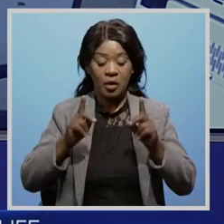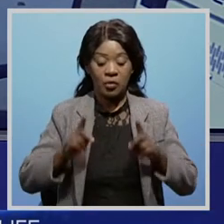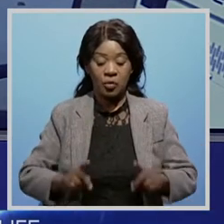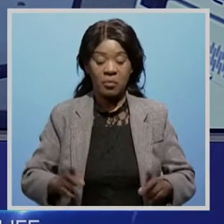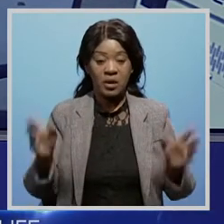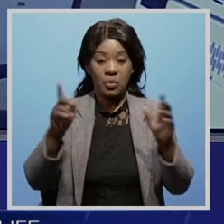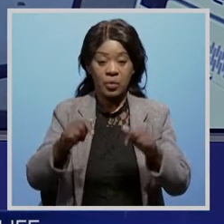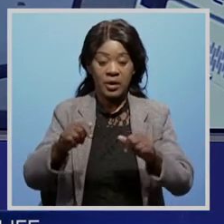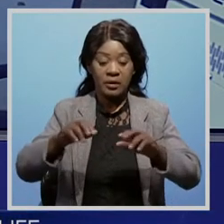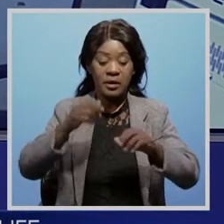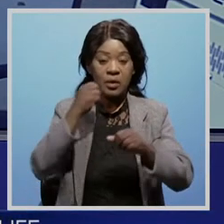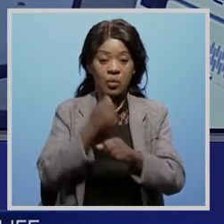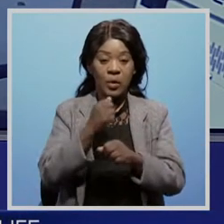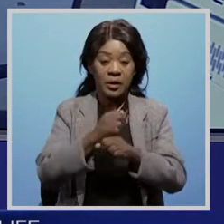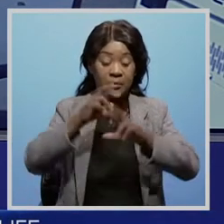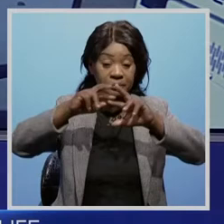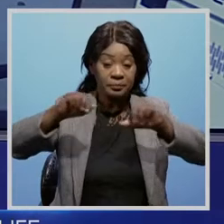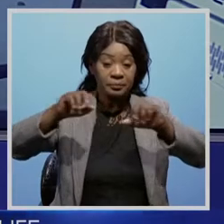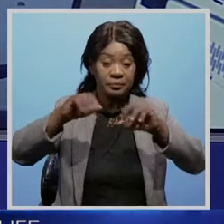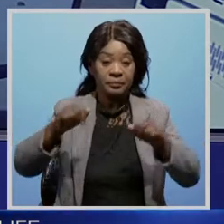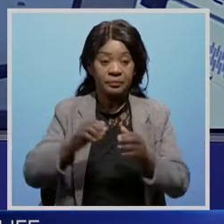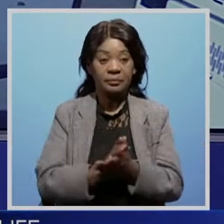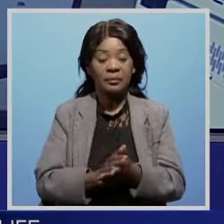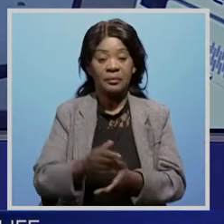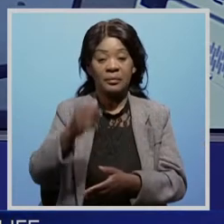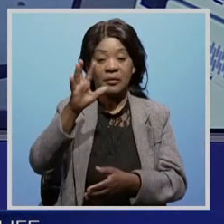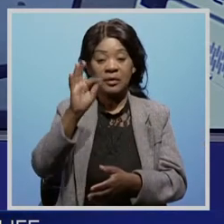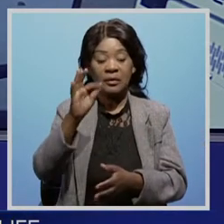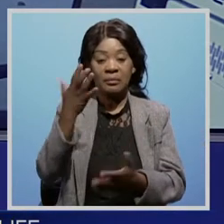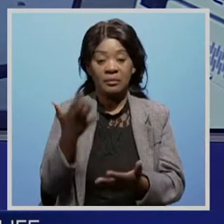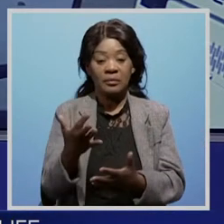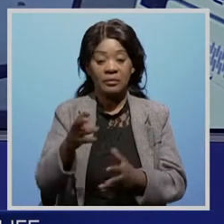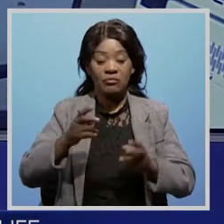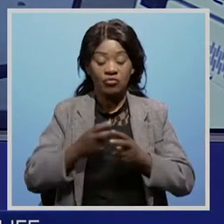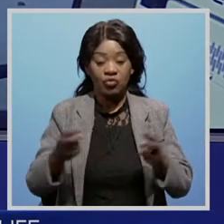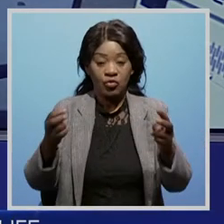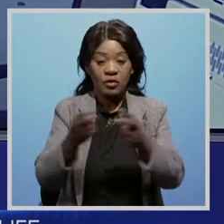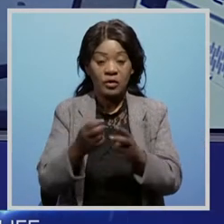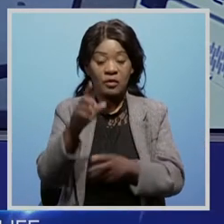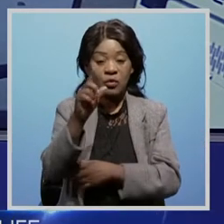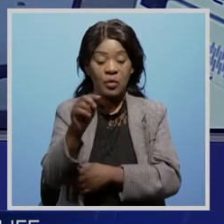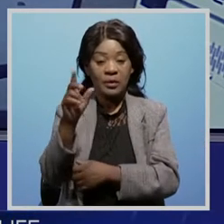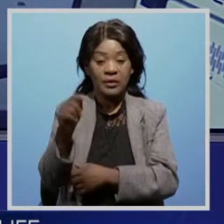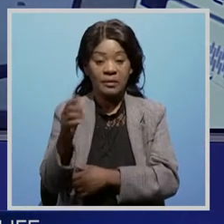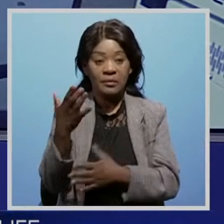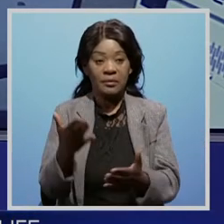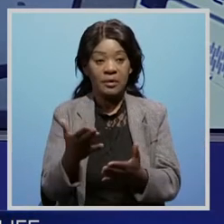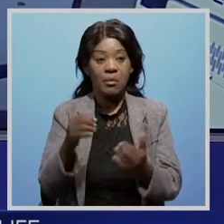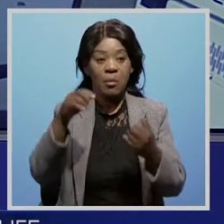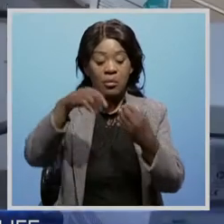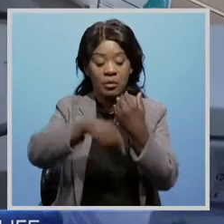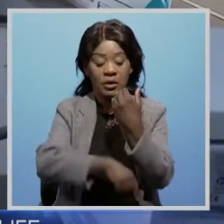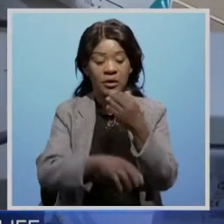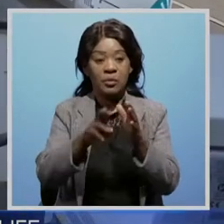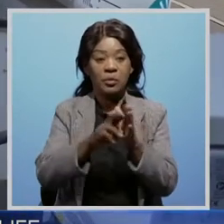executing research. Dr. CHILUFYA said this during the 9th Zambia Health Research Conference 2020. Ruth Chainda has more in this